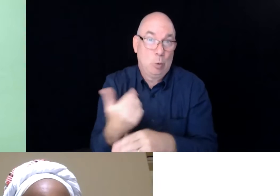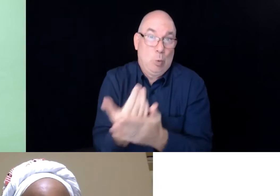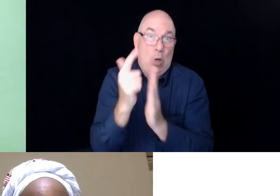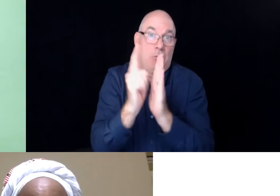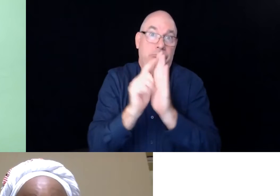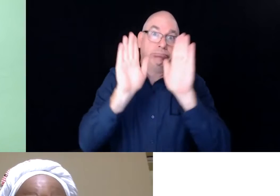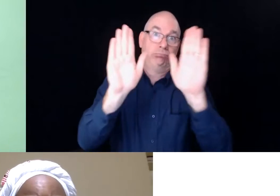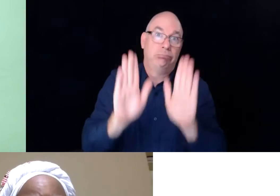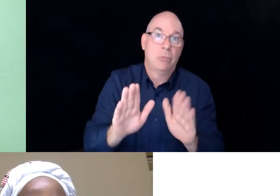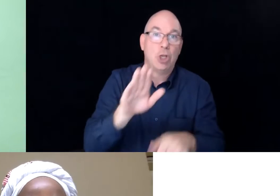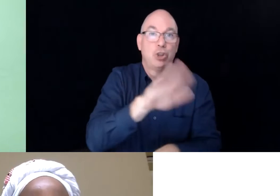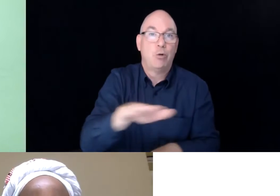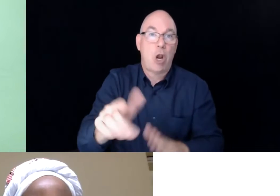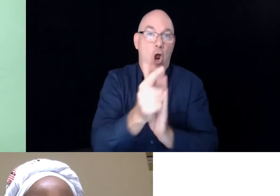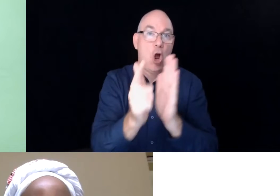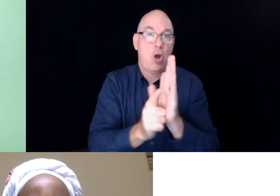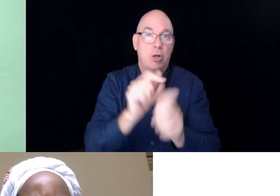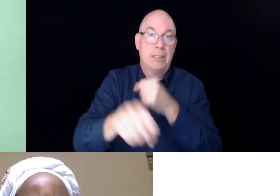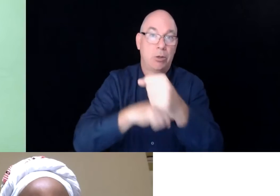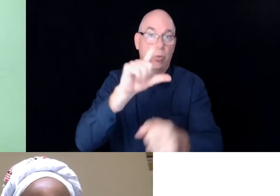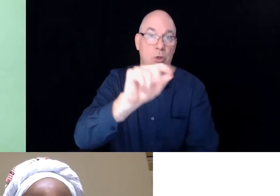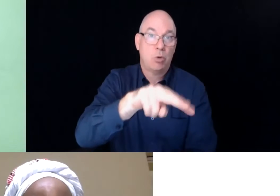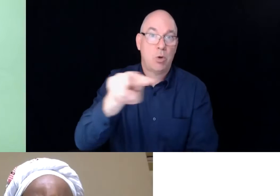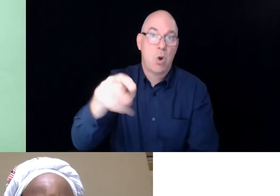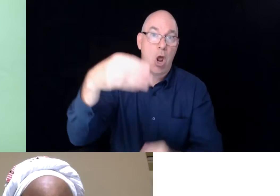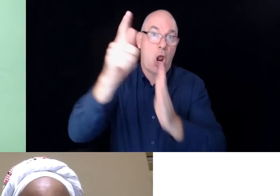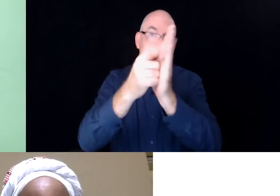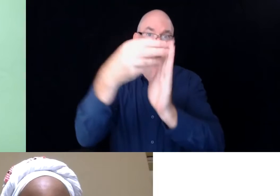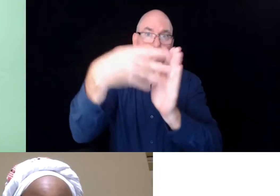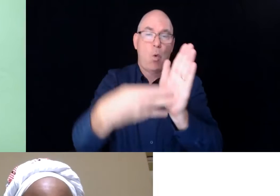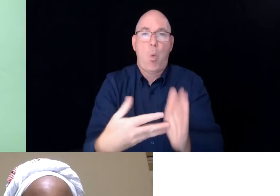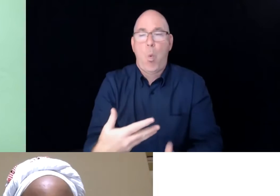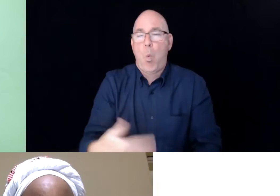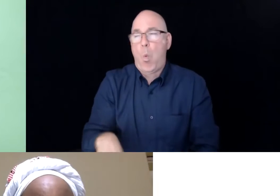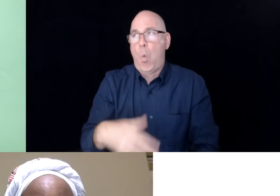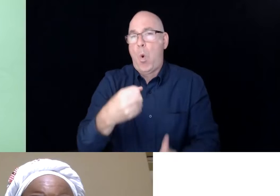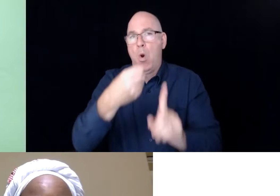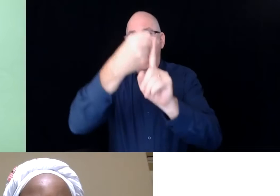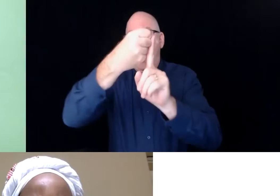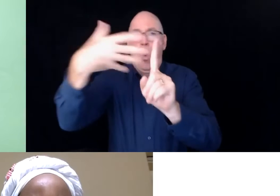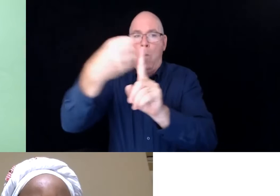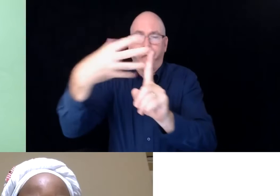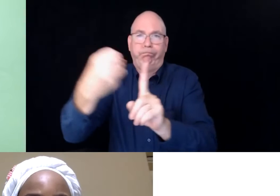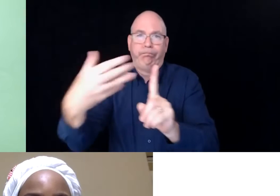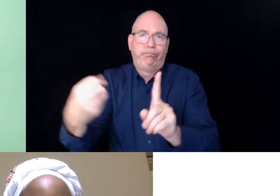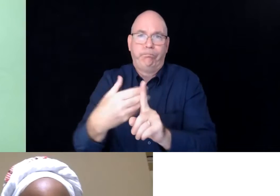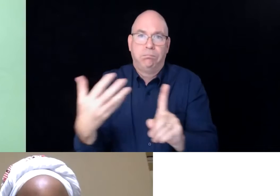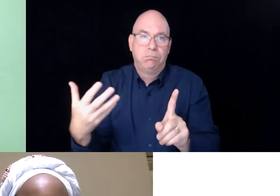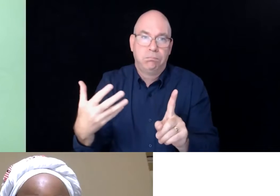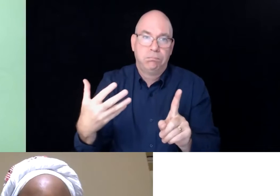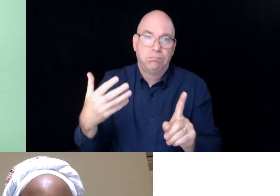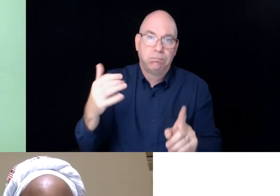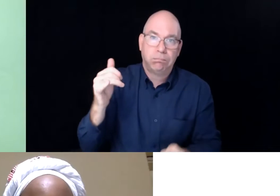Act 2022, an amazing law that provides so much. It's so expounded on different things about protecting children. But if that law is